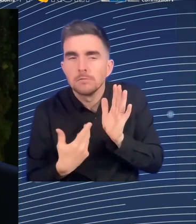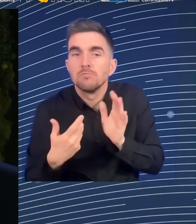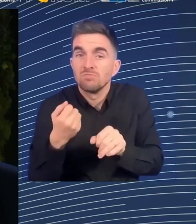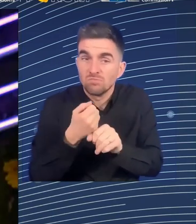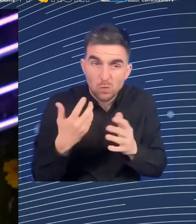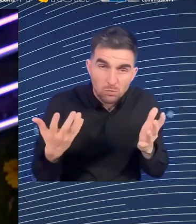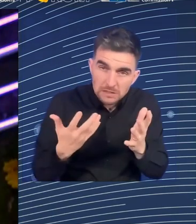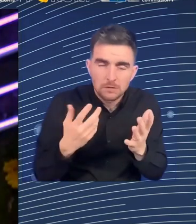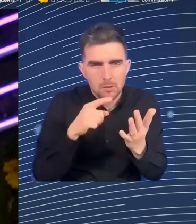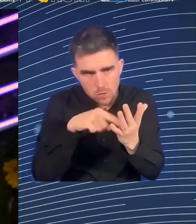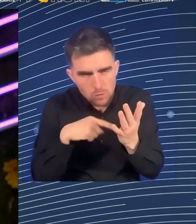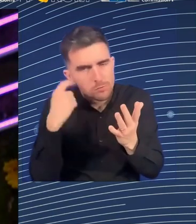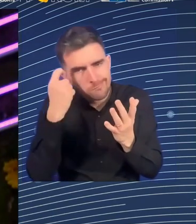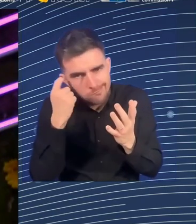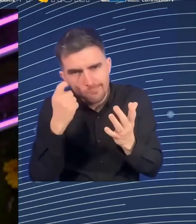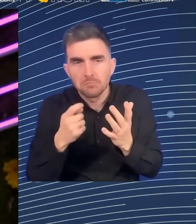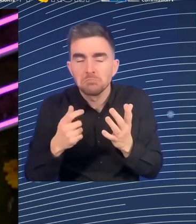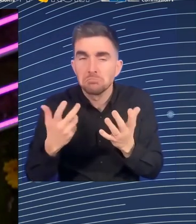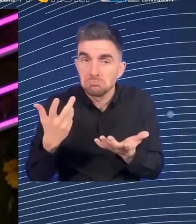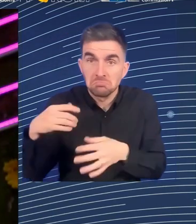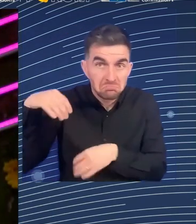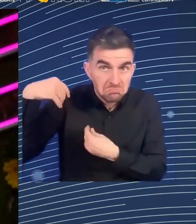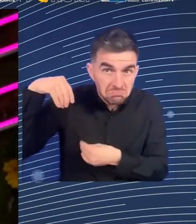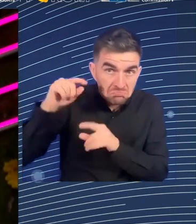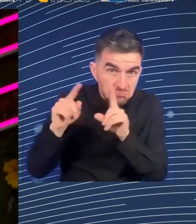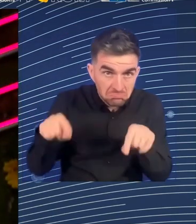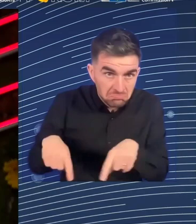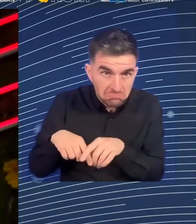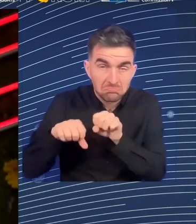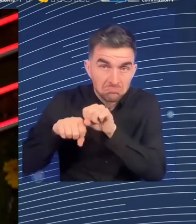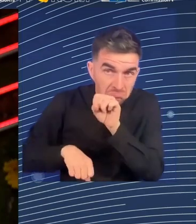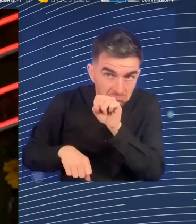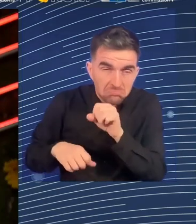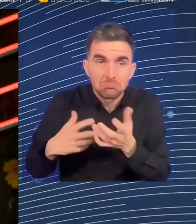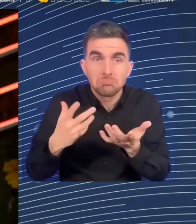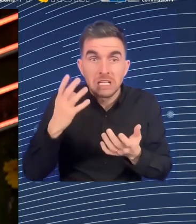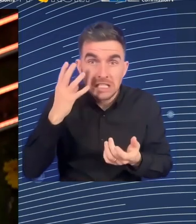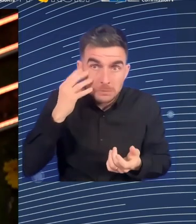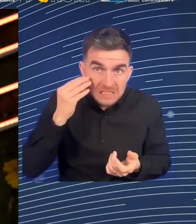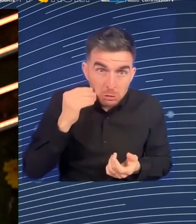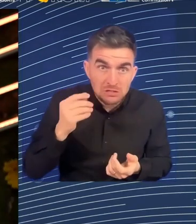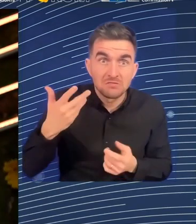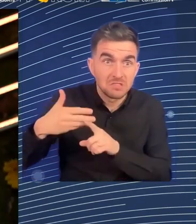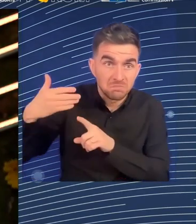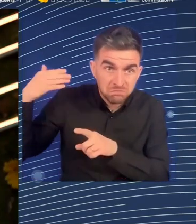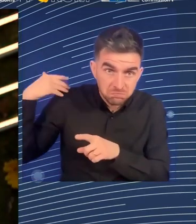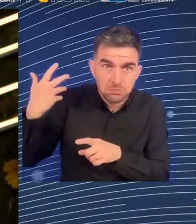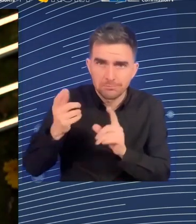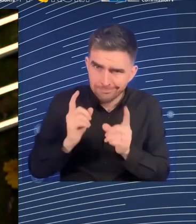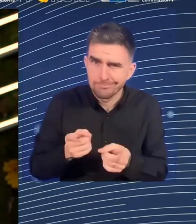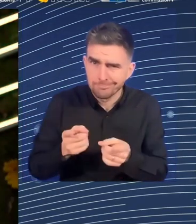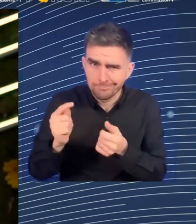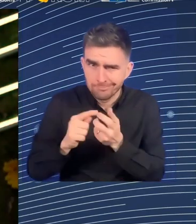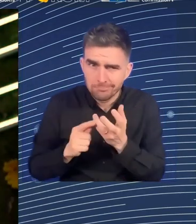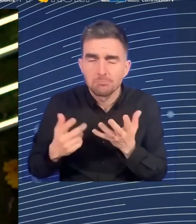I think we all know those, I would say, job description that includes, I don't know, 20 different things, you know, like a